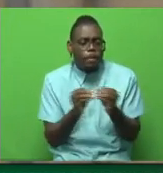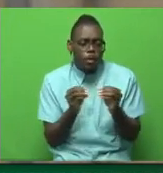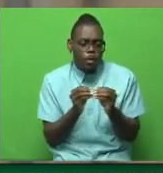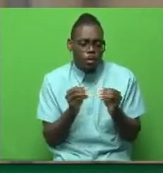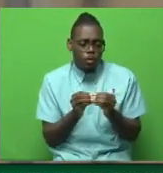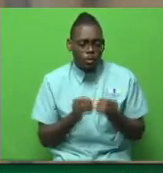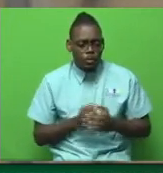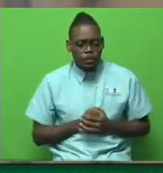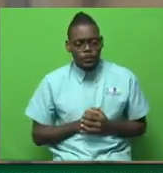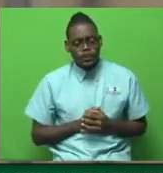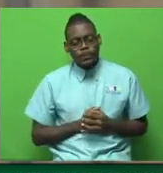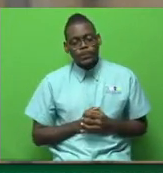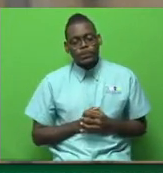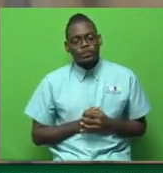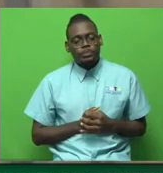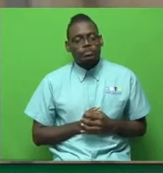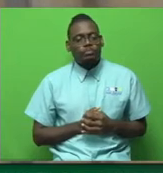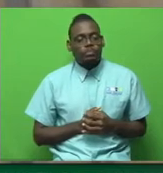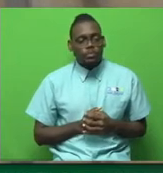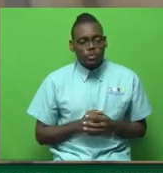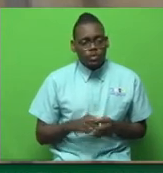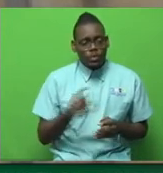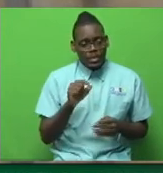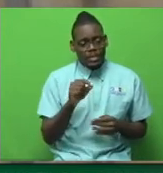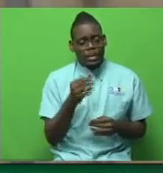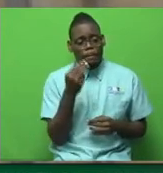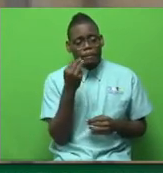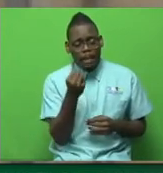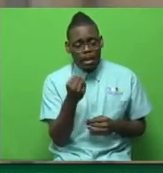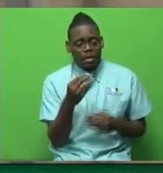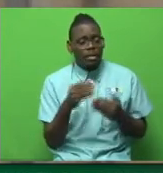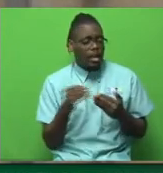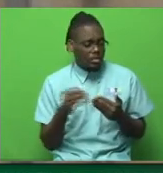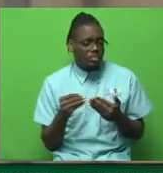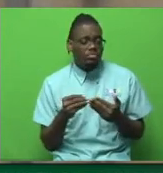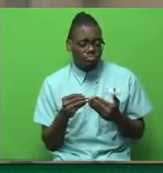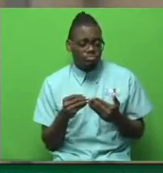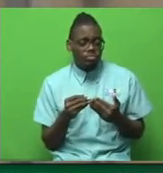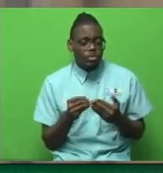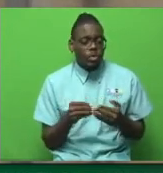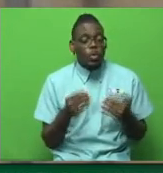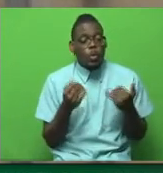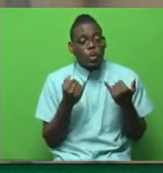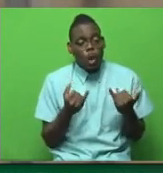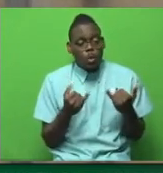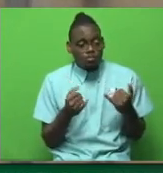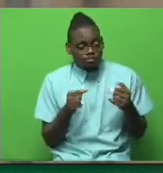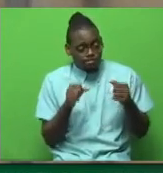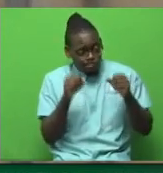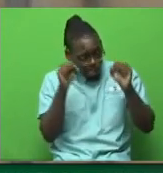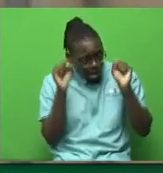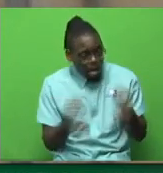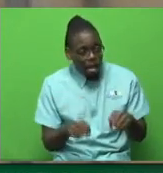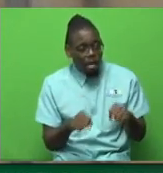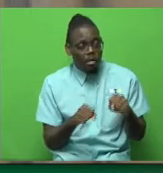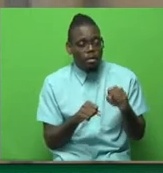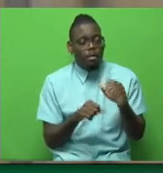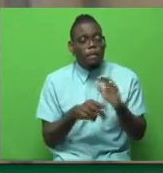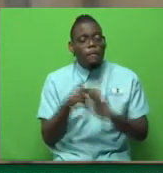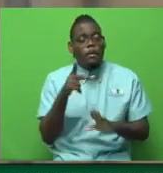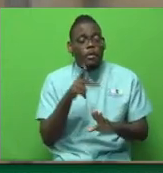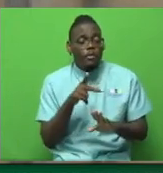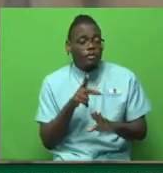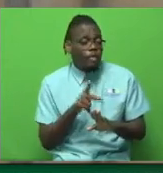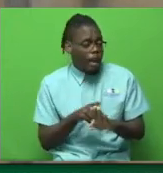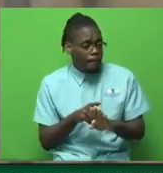million allocation Madam speak Mr Deputy speaker we are now able to expand this program of support to